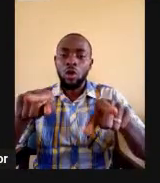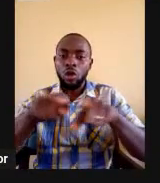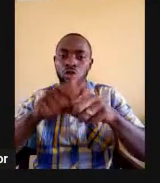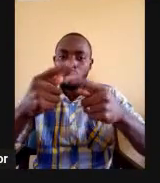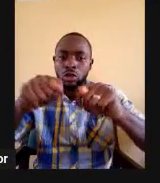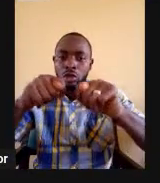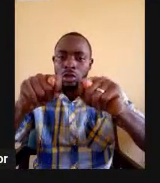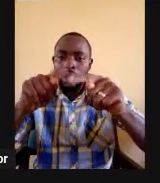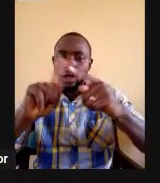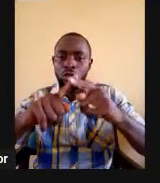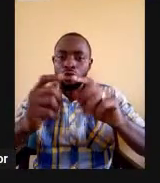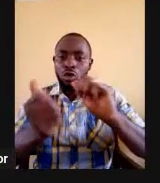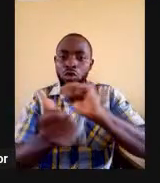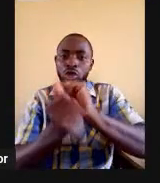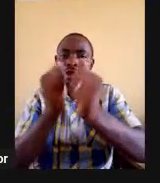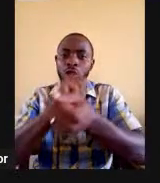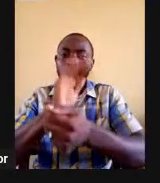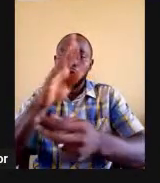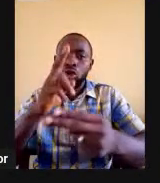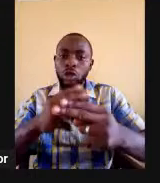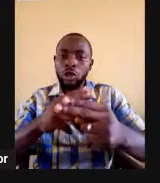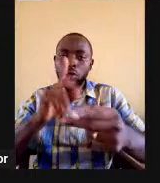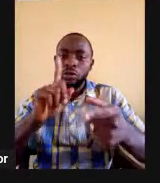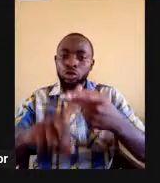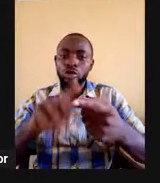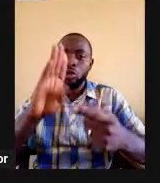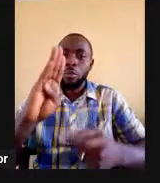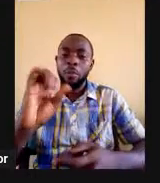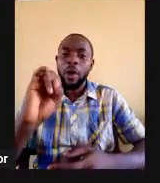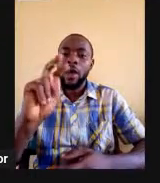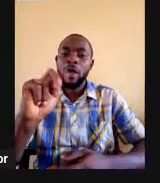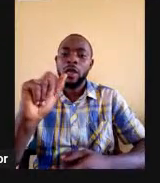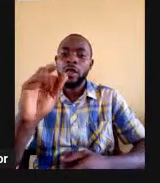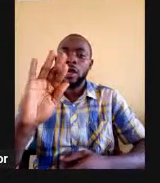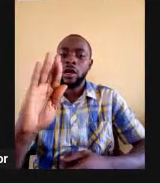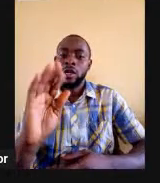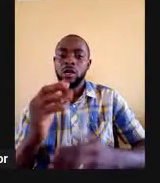binary. So next slide, please.